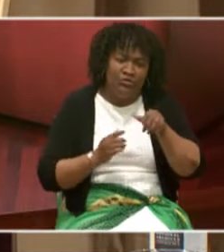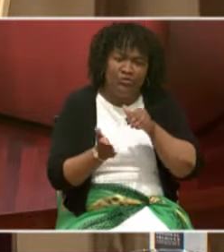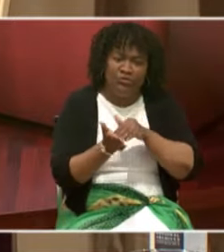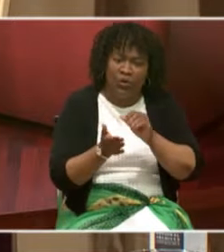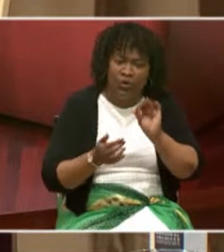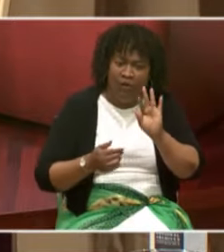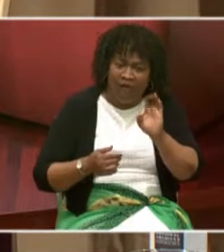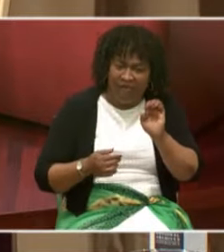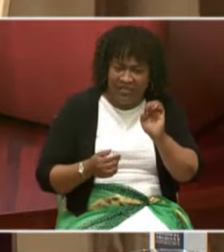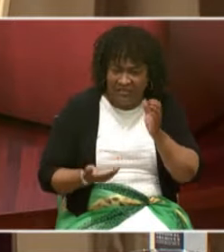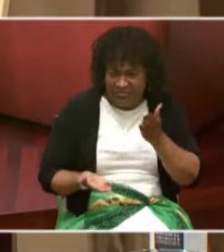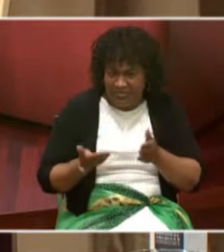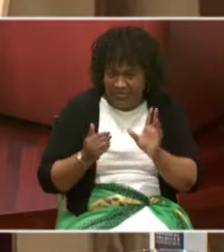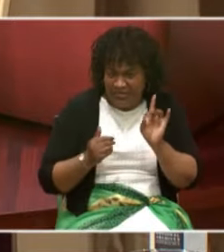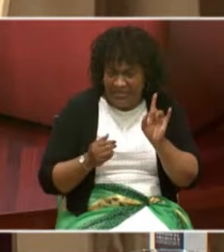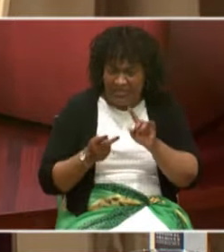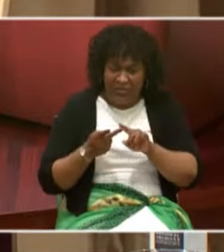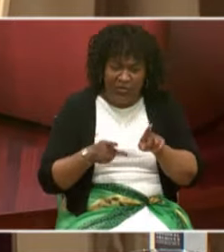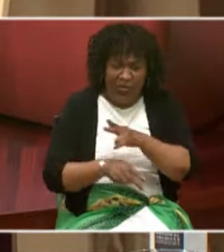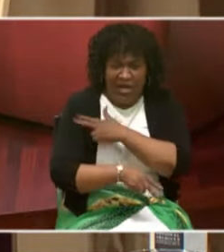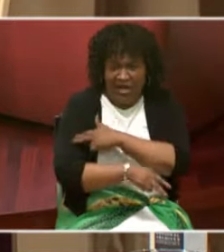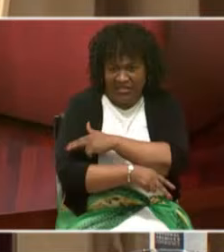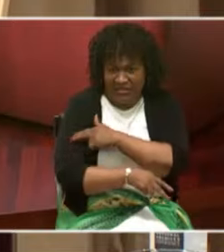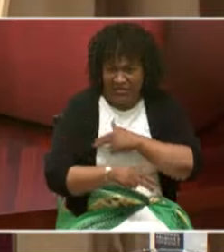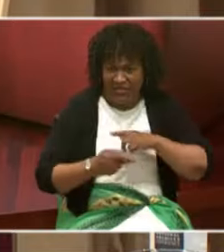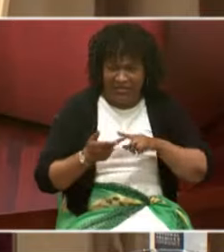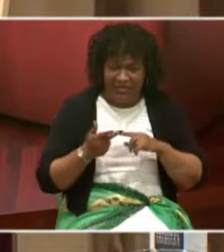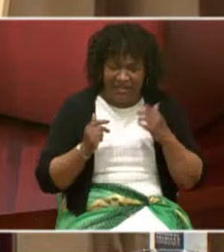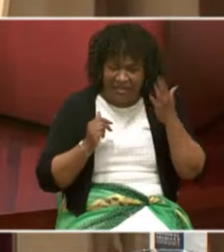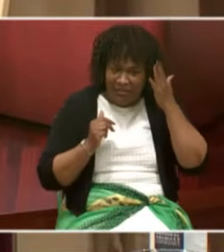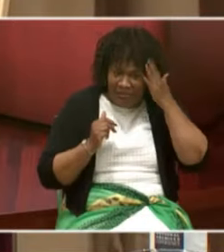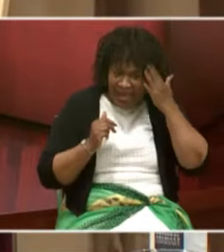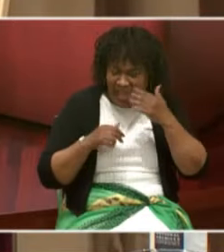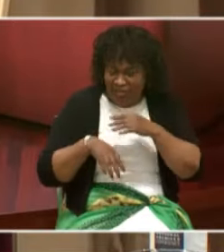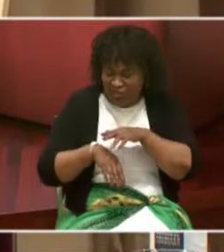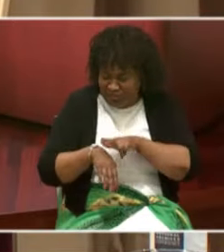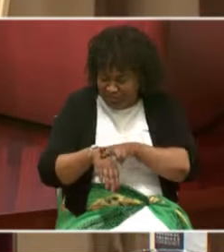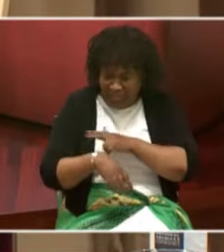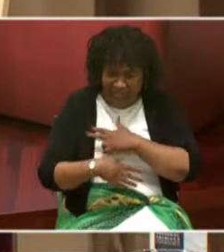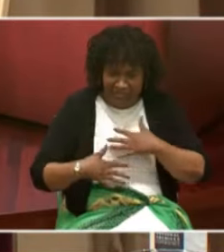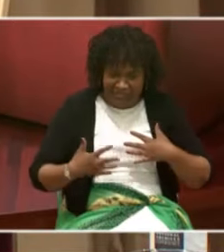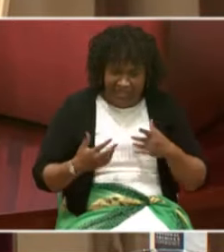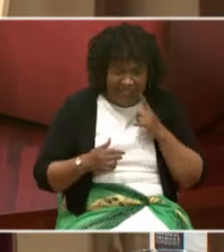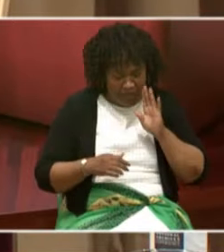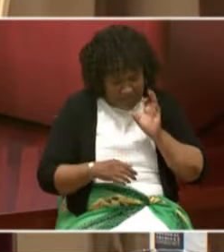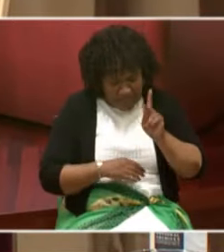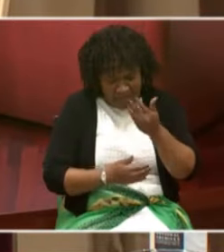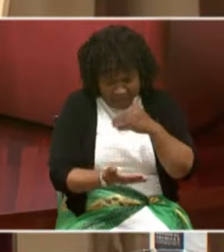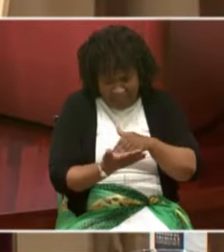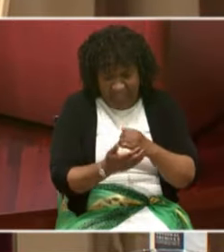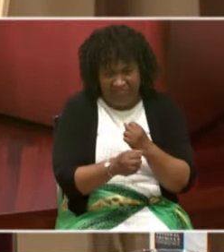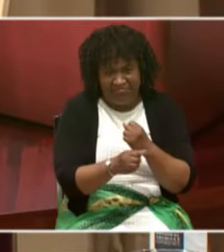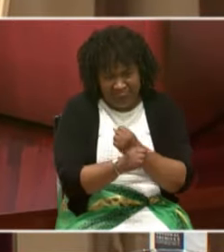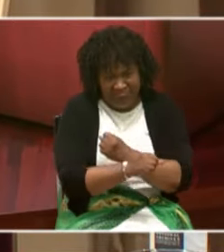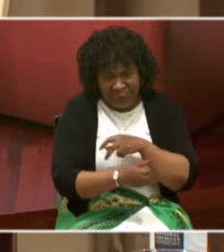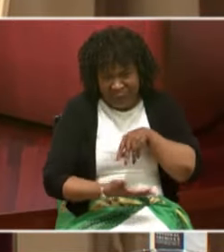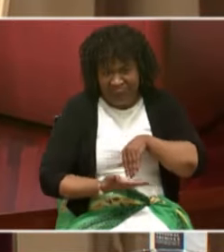family, I said to my staff now, I said to people in the movement, you have to pace yourself.